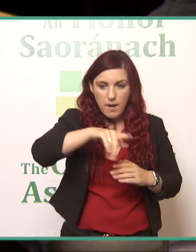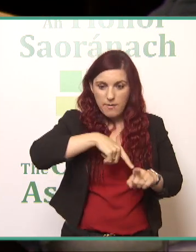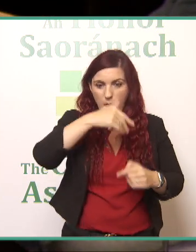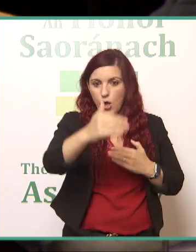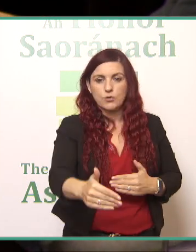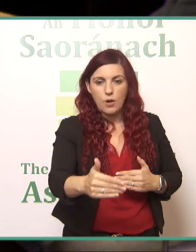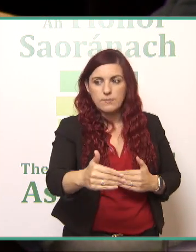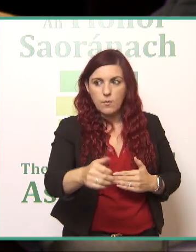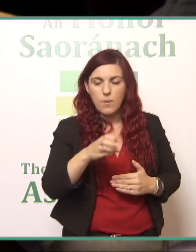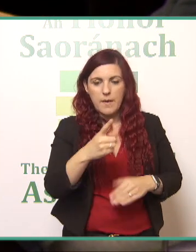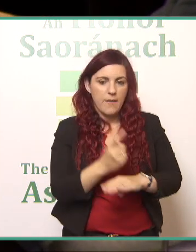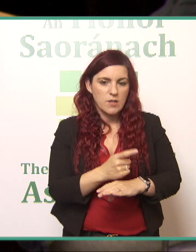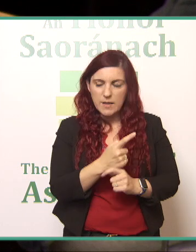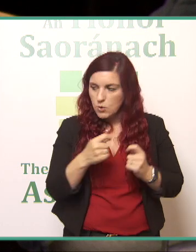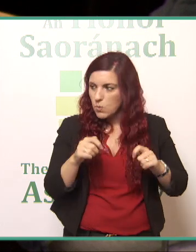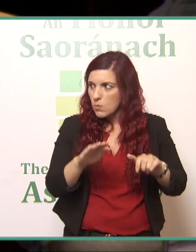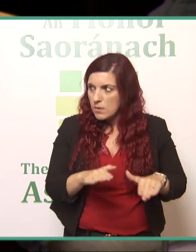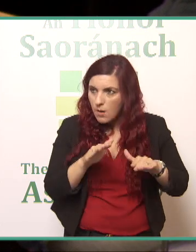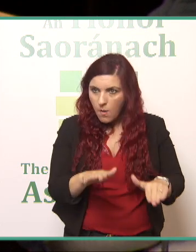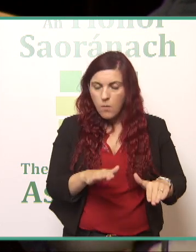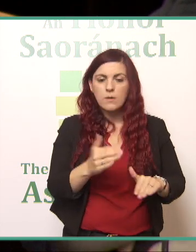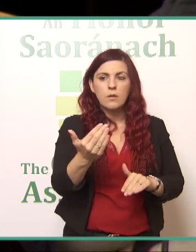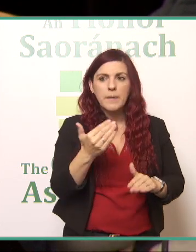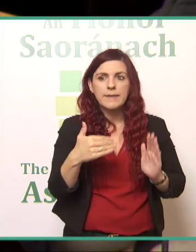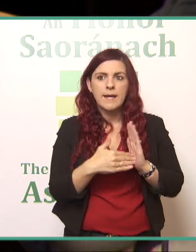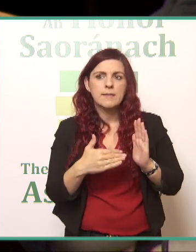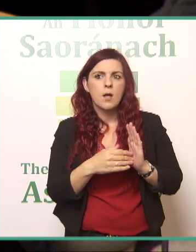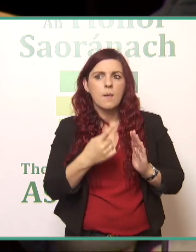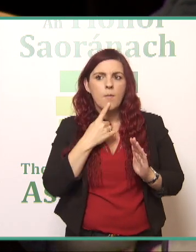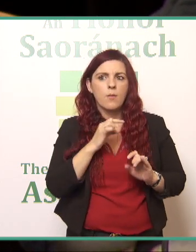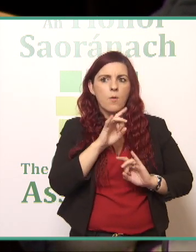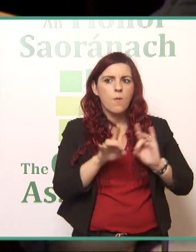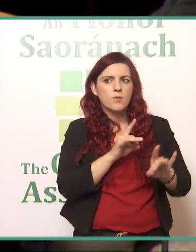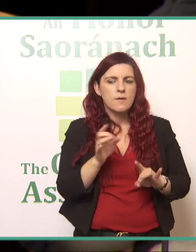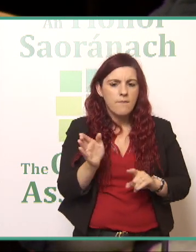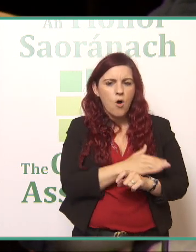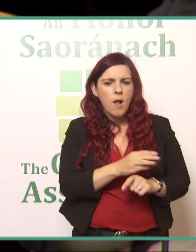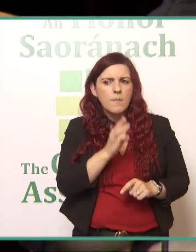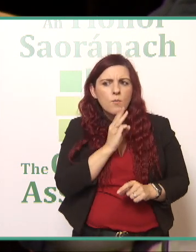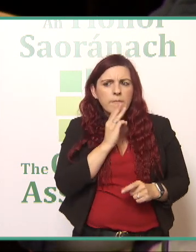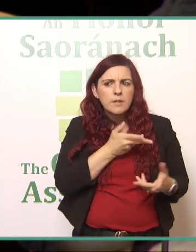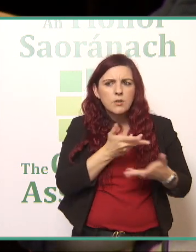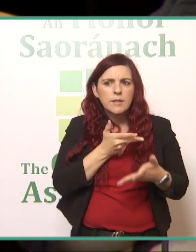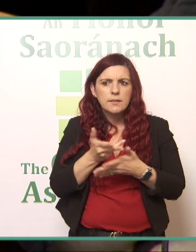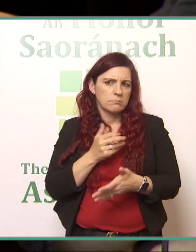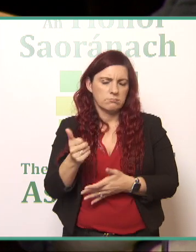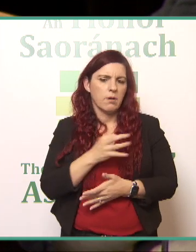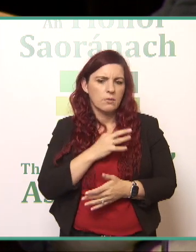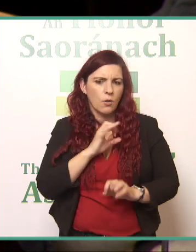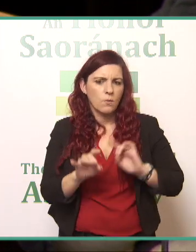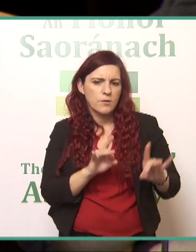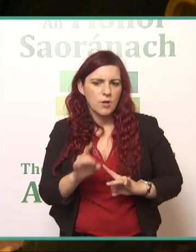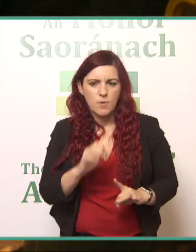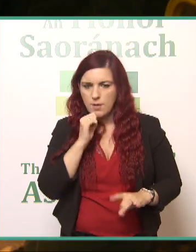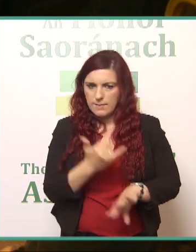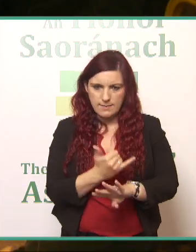that. It's been too slow. It is coming. But the question of all the private consultancies is a really good one. It's hanging out there. It's not